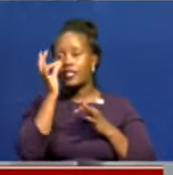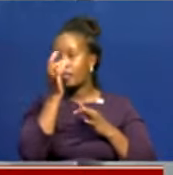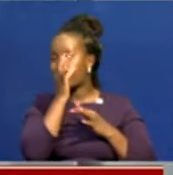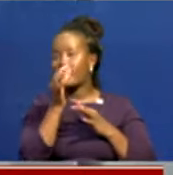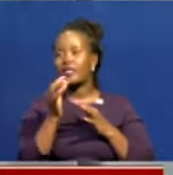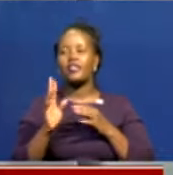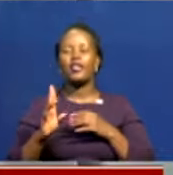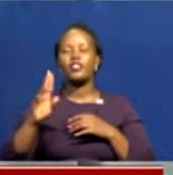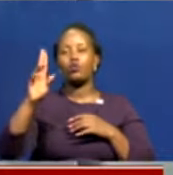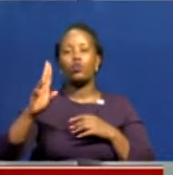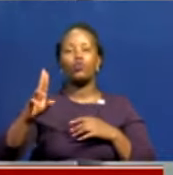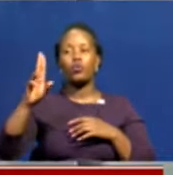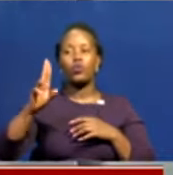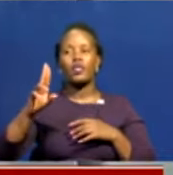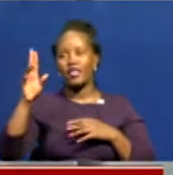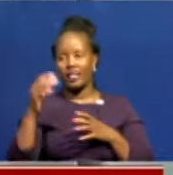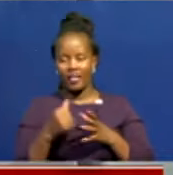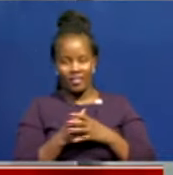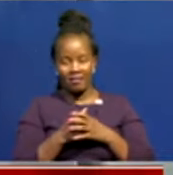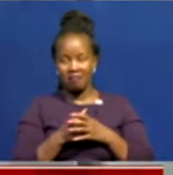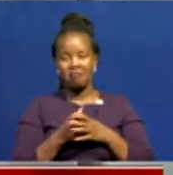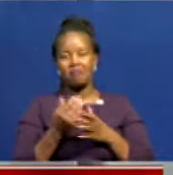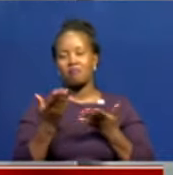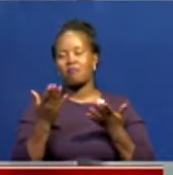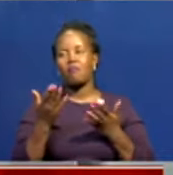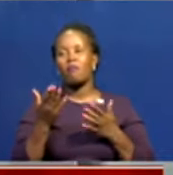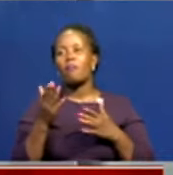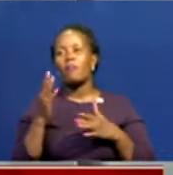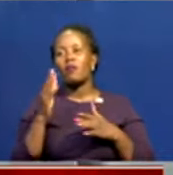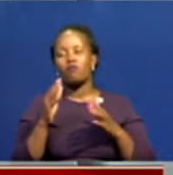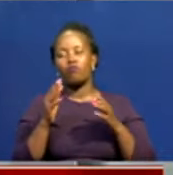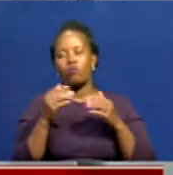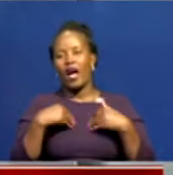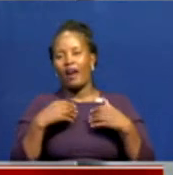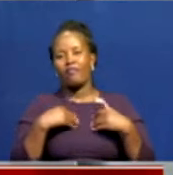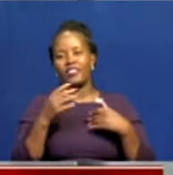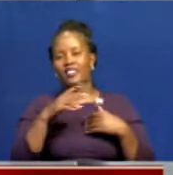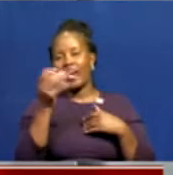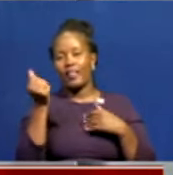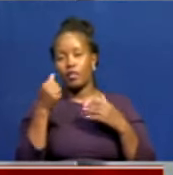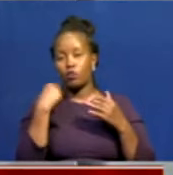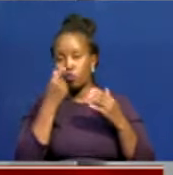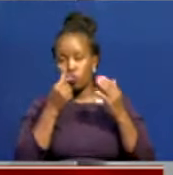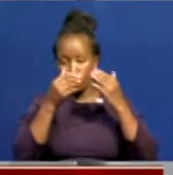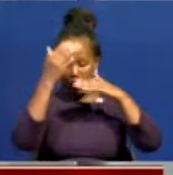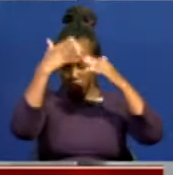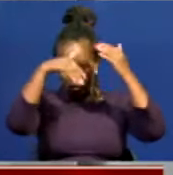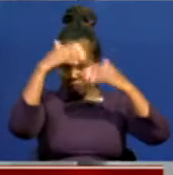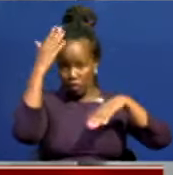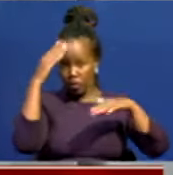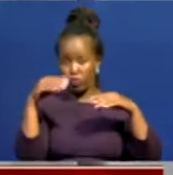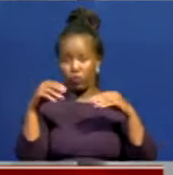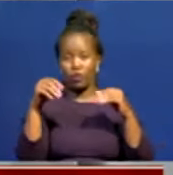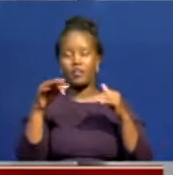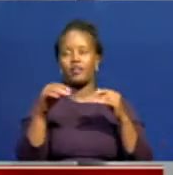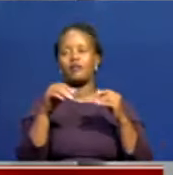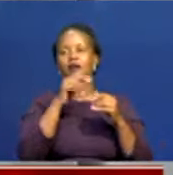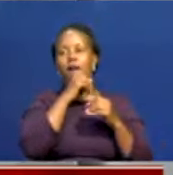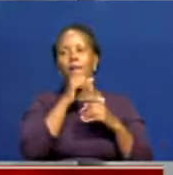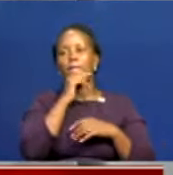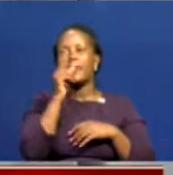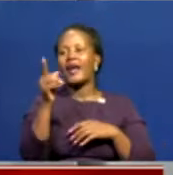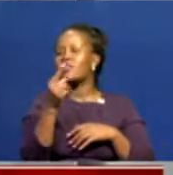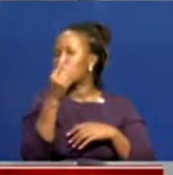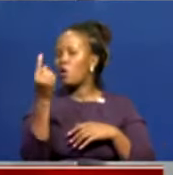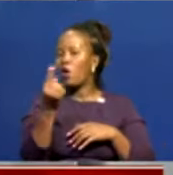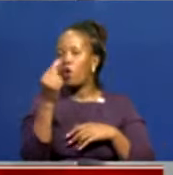Kenyatta. Unlike other administrators with university qualifications, Haji had only a secondary school certificate